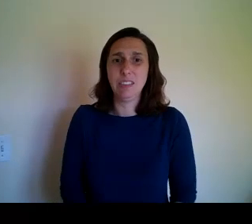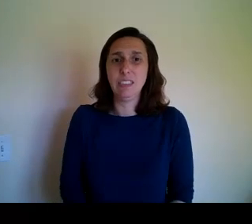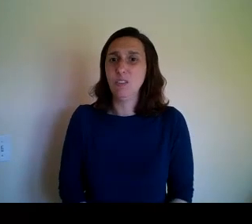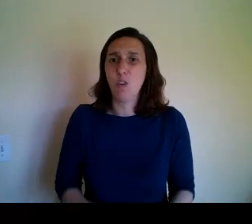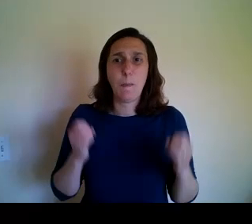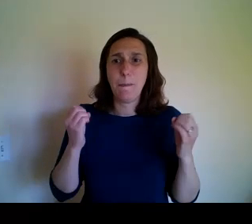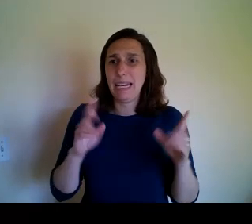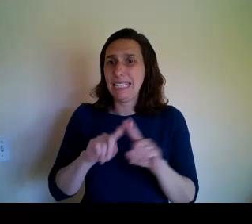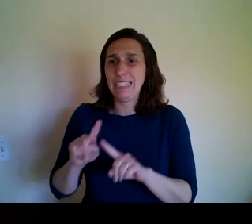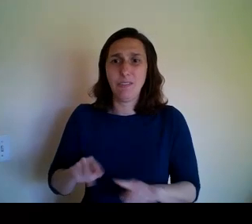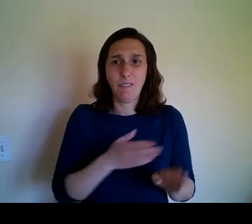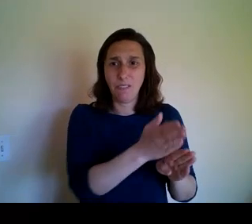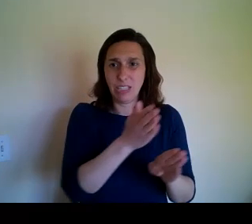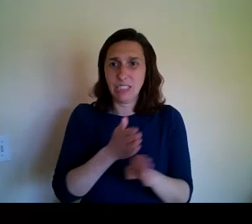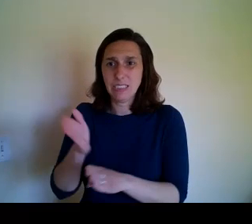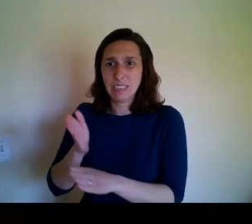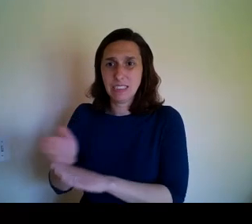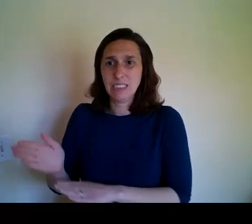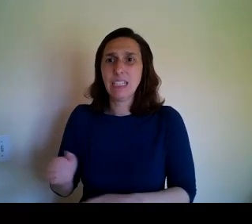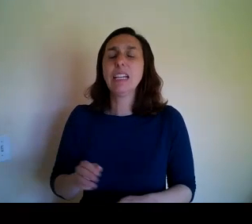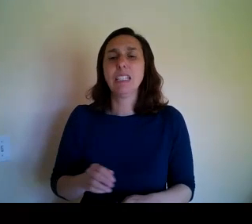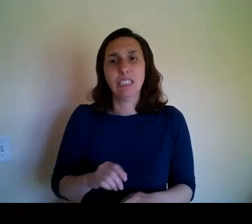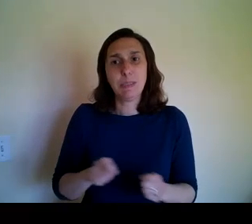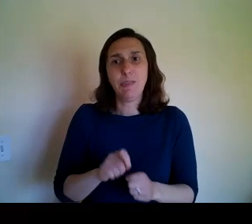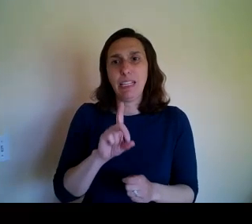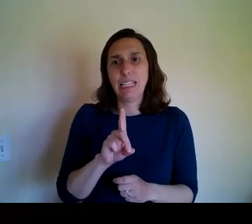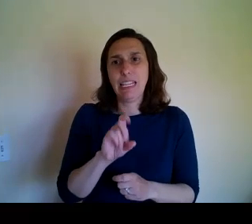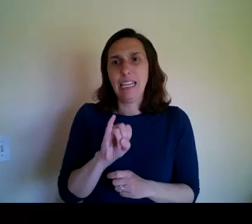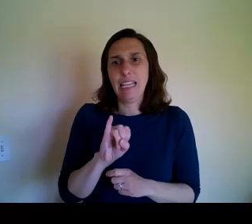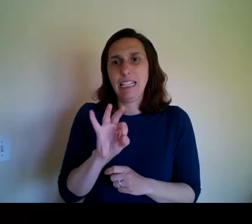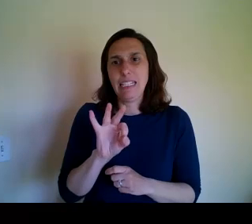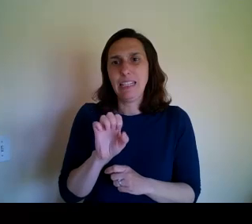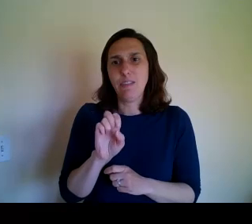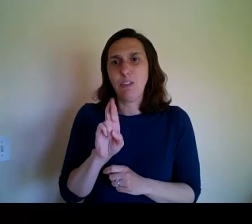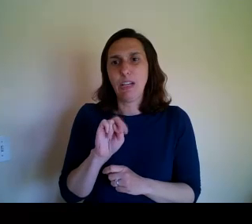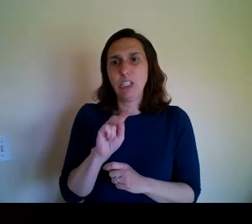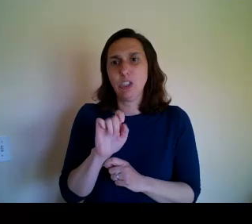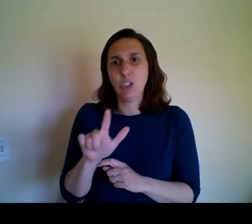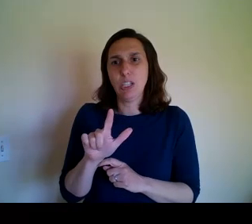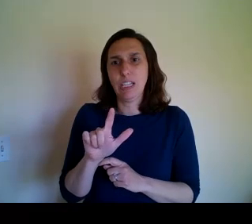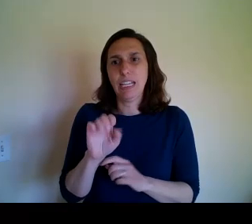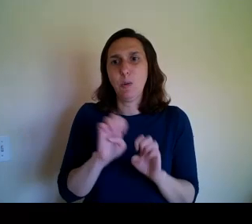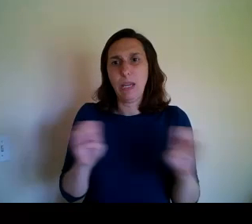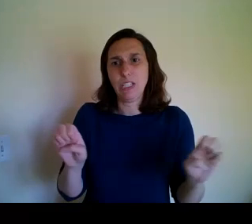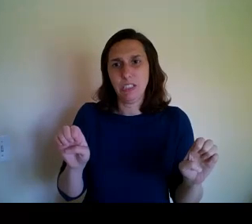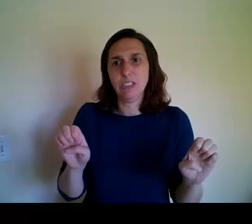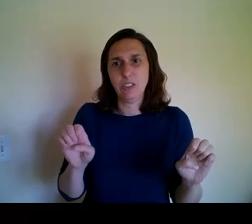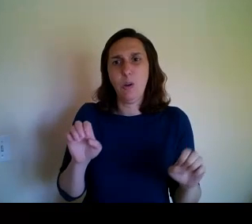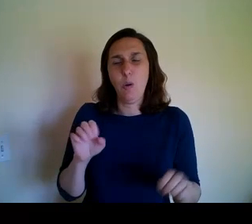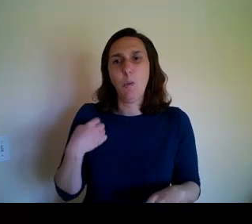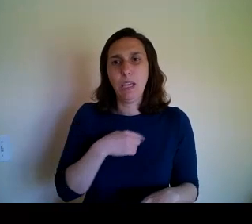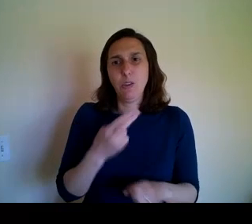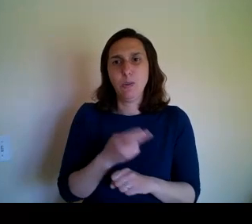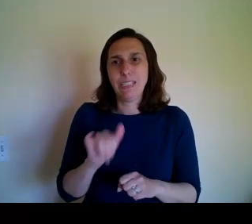many different fields, and especially differential equations. So a lot of answers to differential equations, we use the function. We'll have